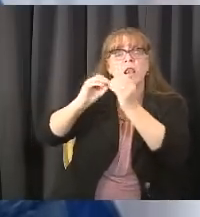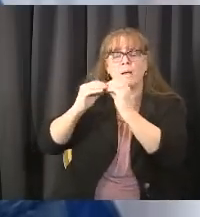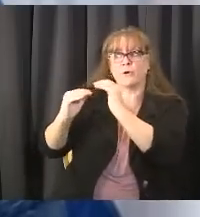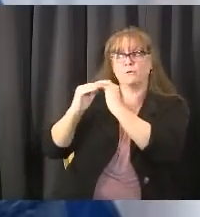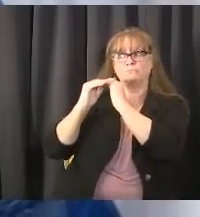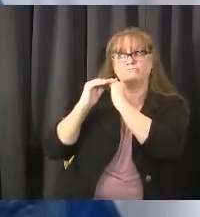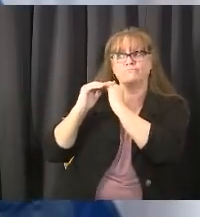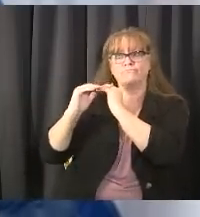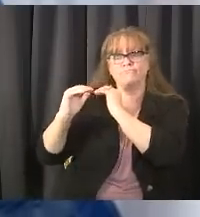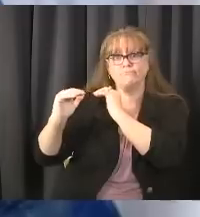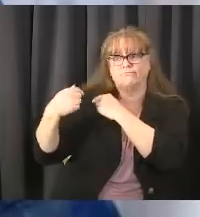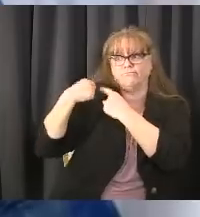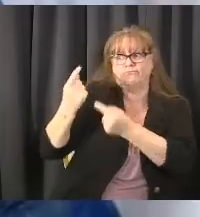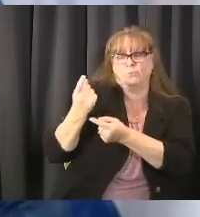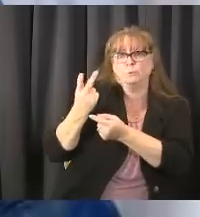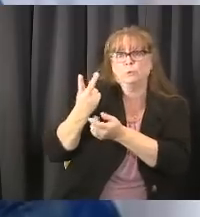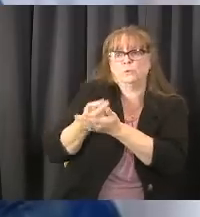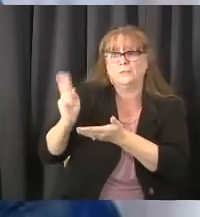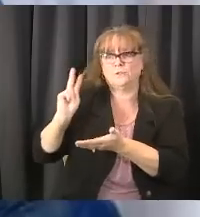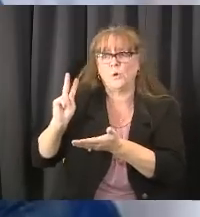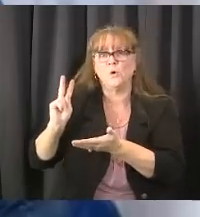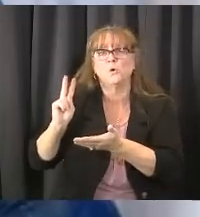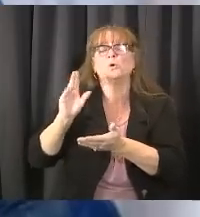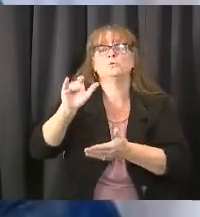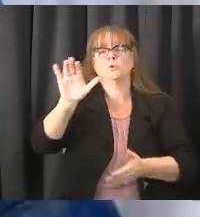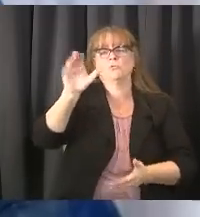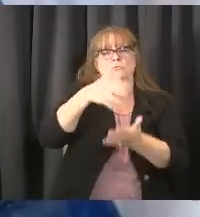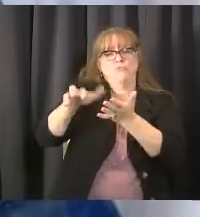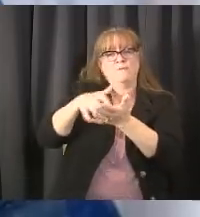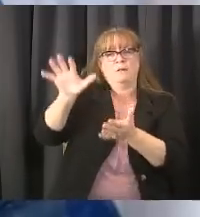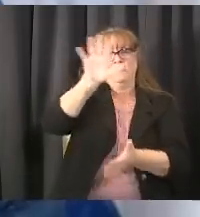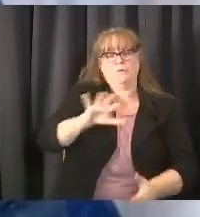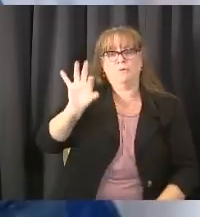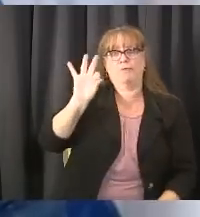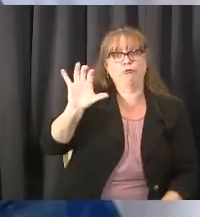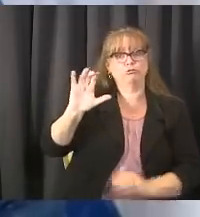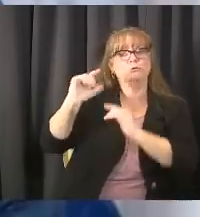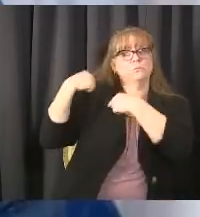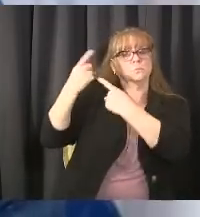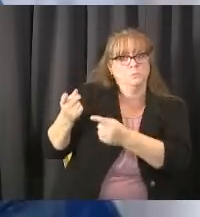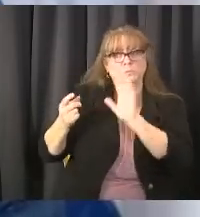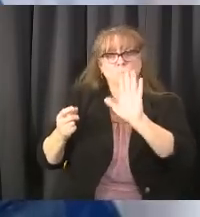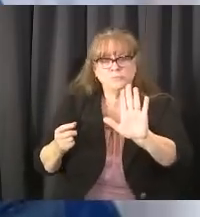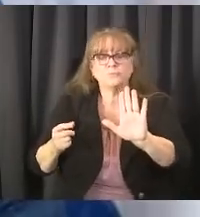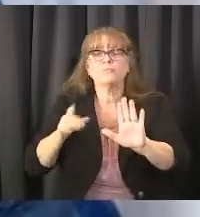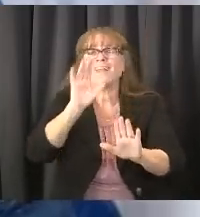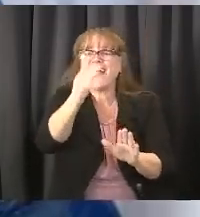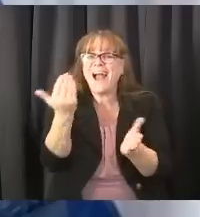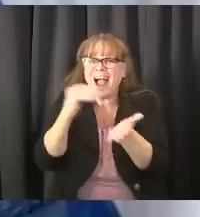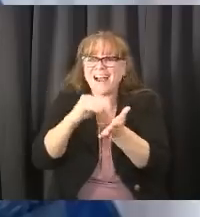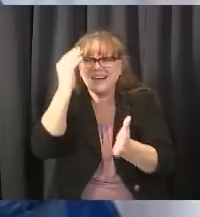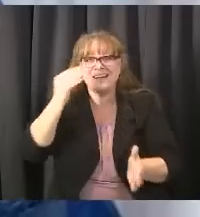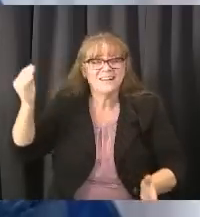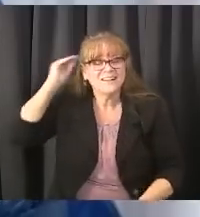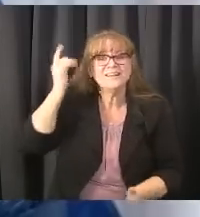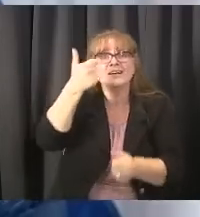And remember, it wasn't that long ago in early December when we were at 15, 1,600 and really worried about our hospital